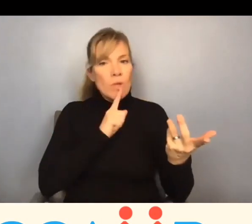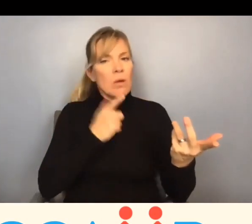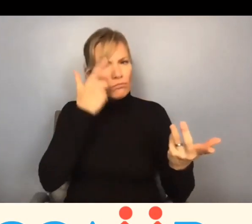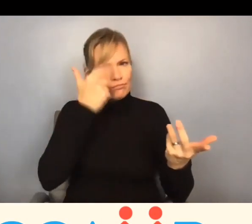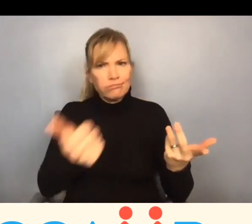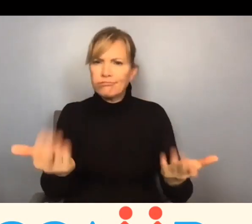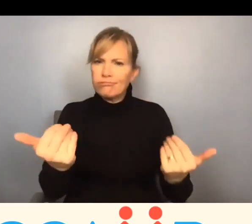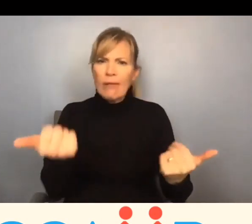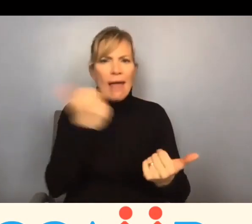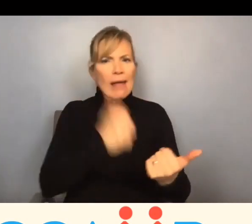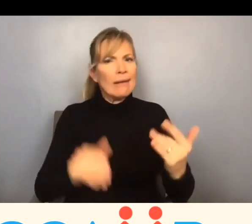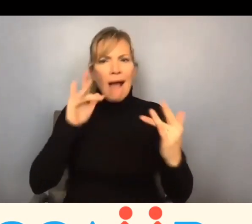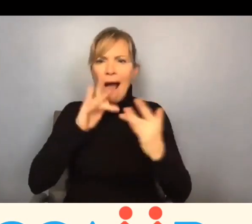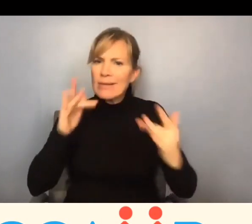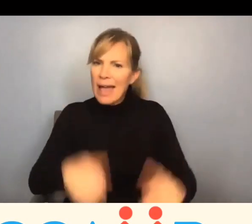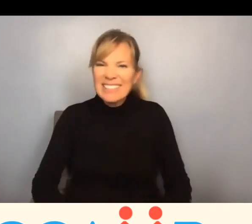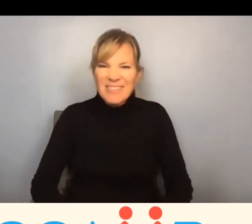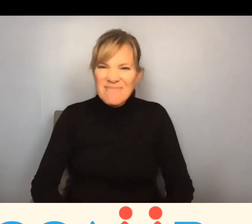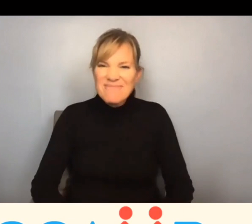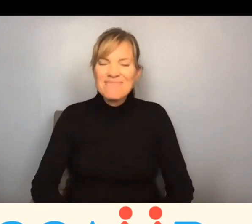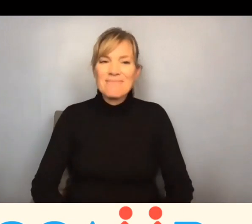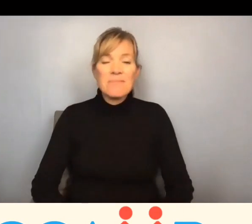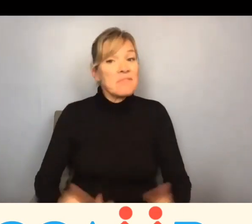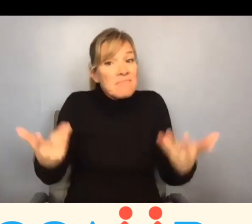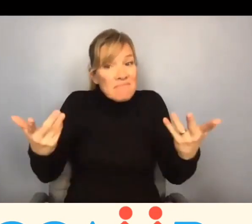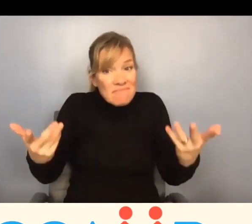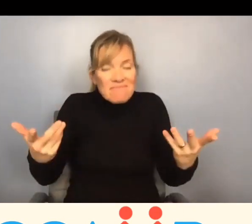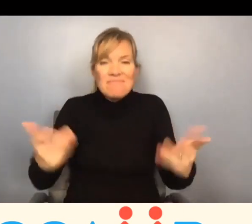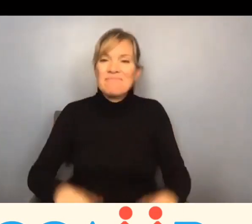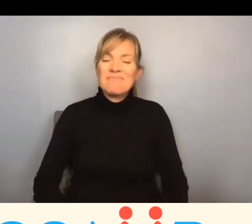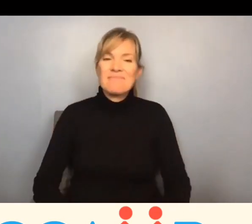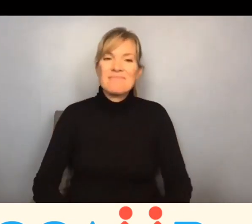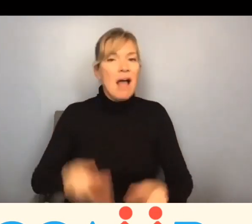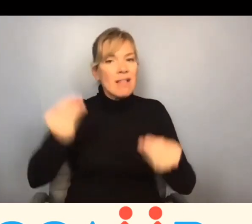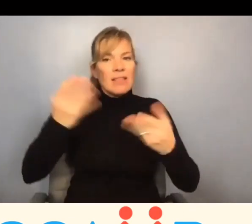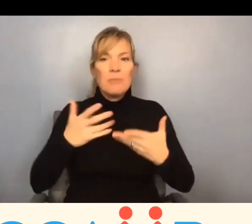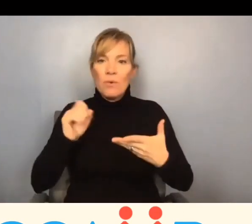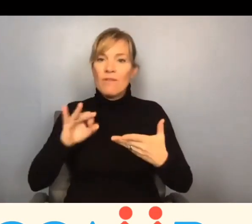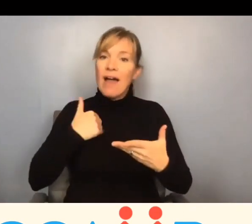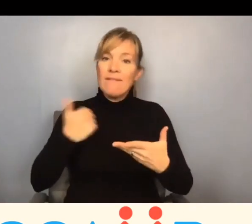any contacts. Otherwise, let